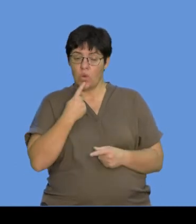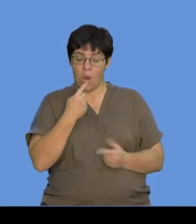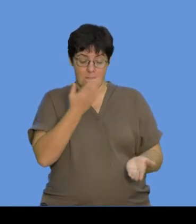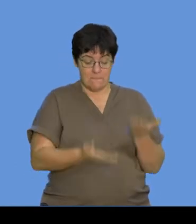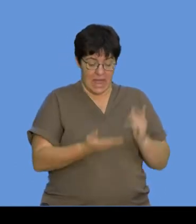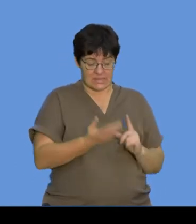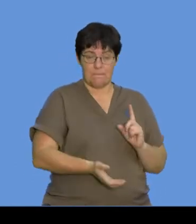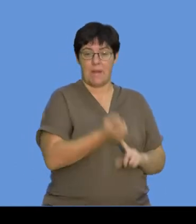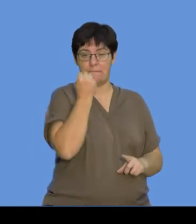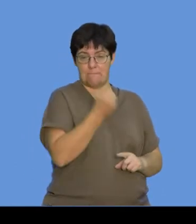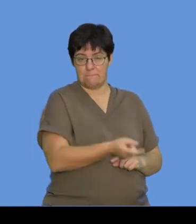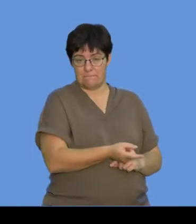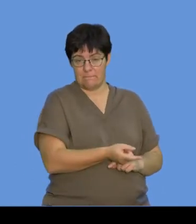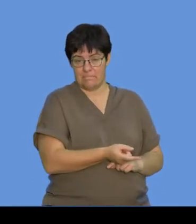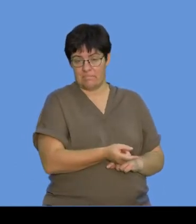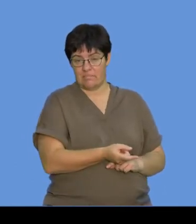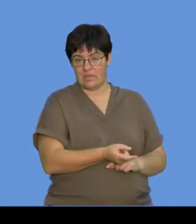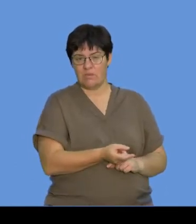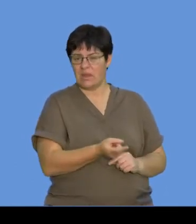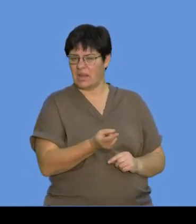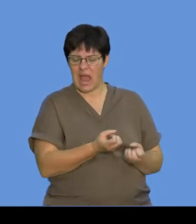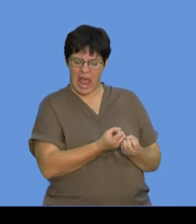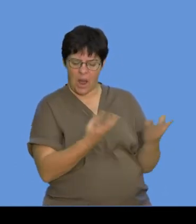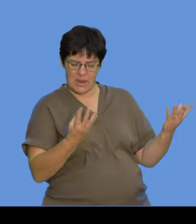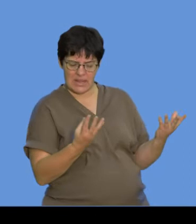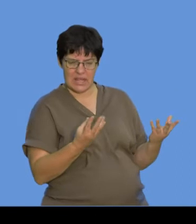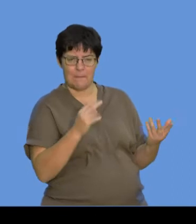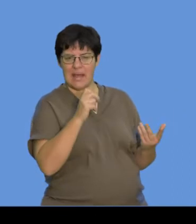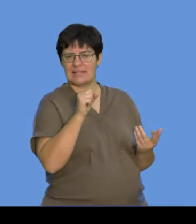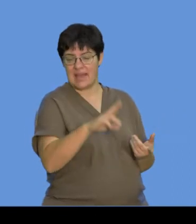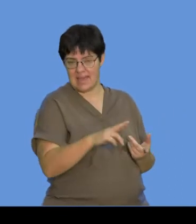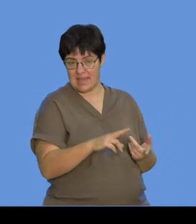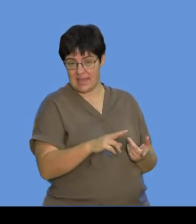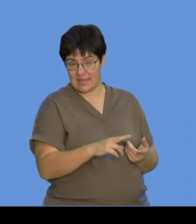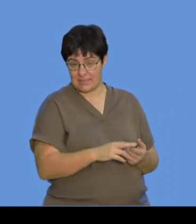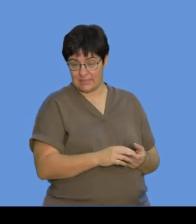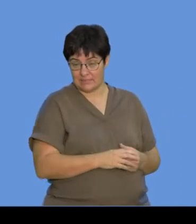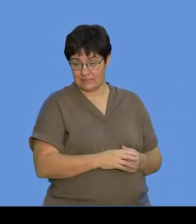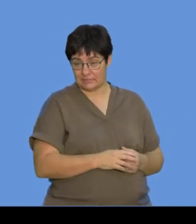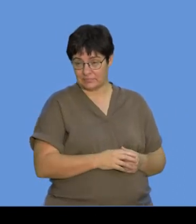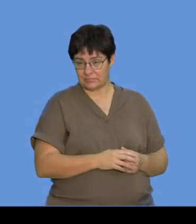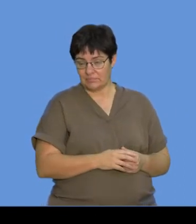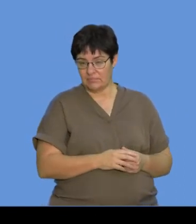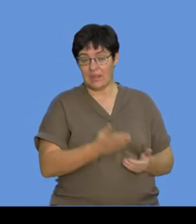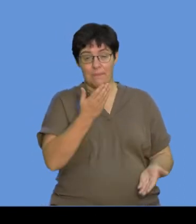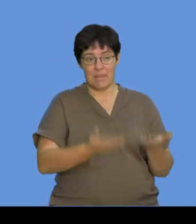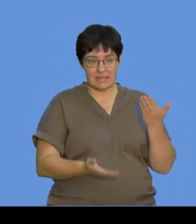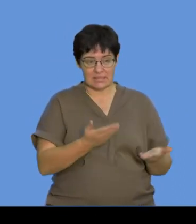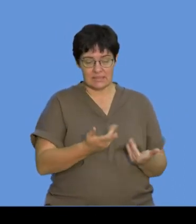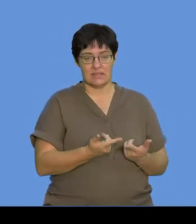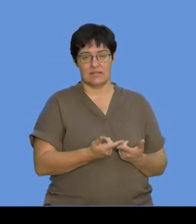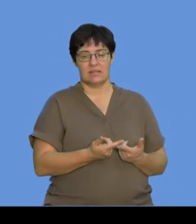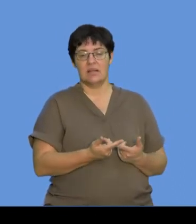We could find the mass, so now we are quantifying how heavy is, how much matter. So this is amount of matter,